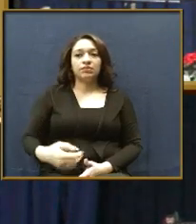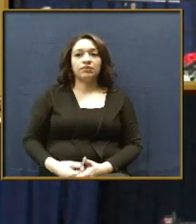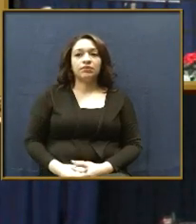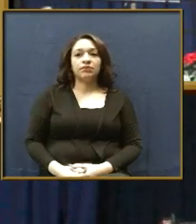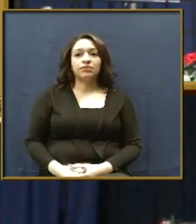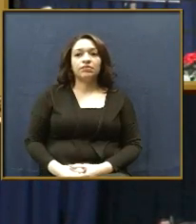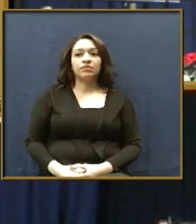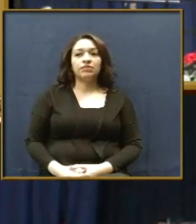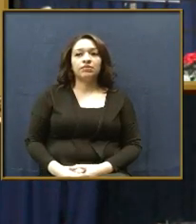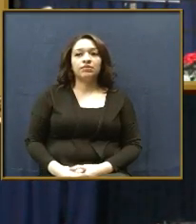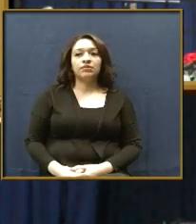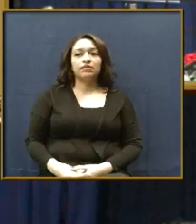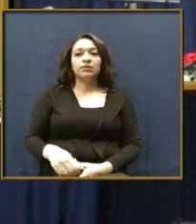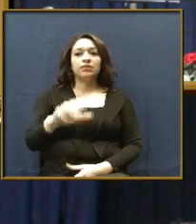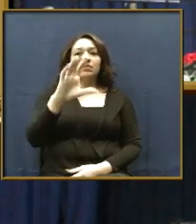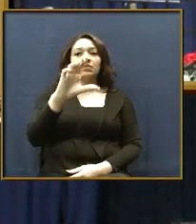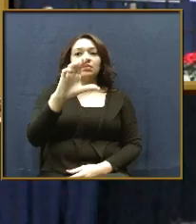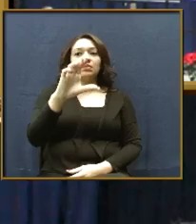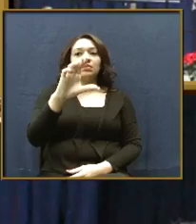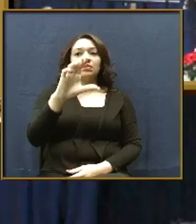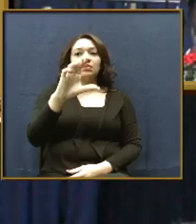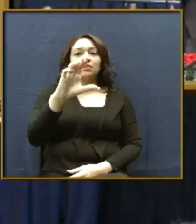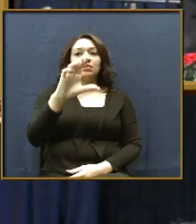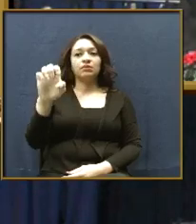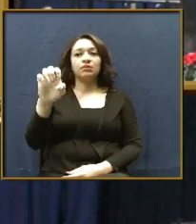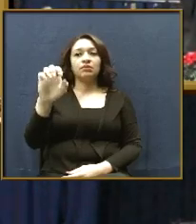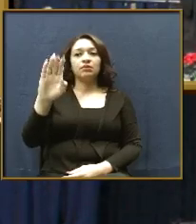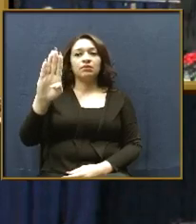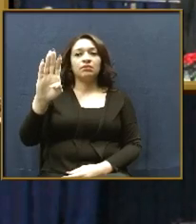Camille Marie Brenning.